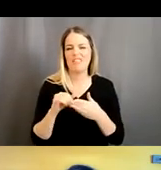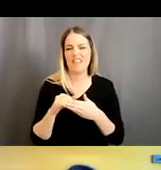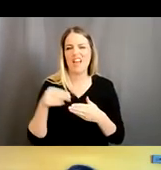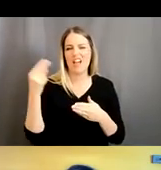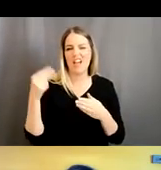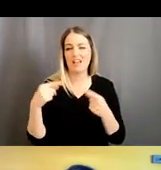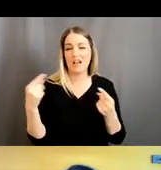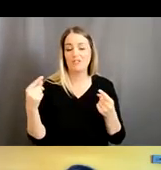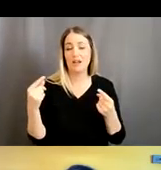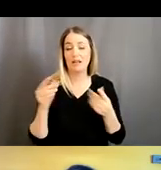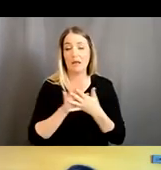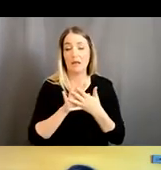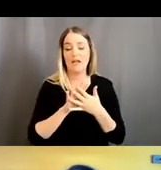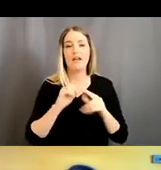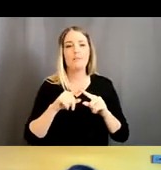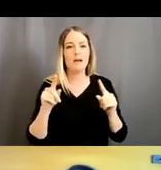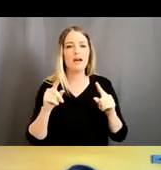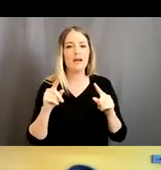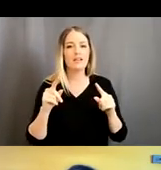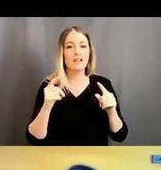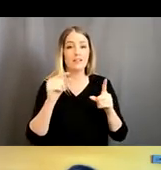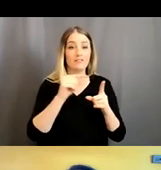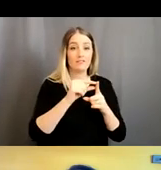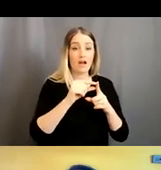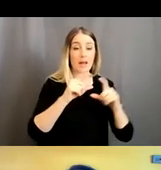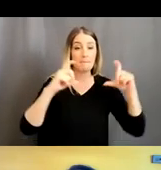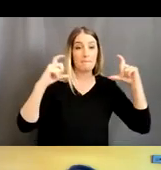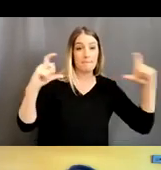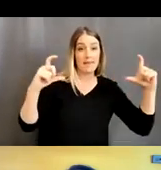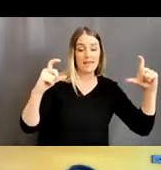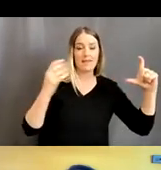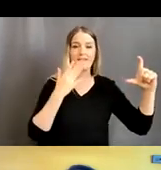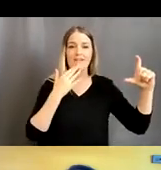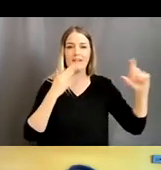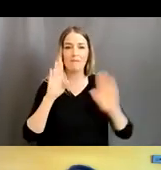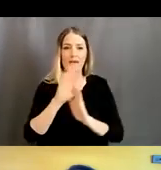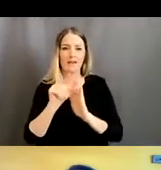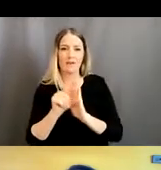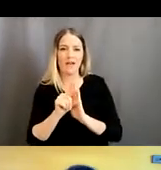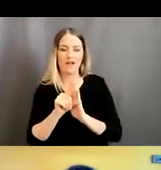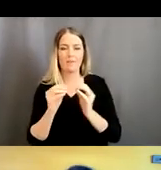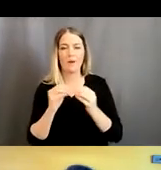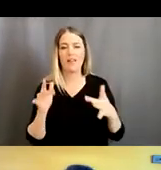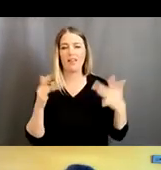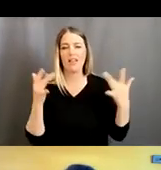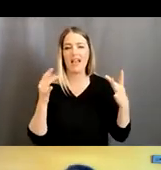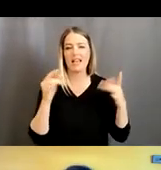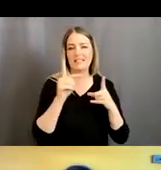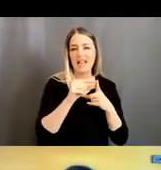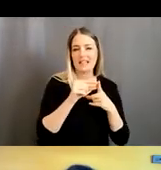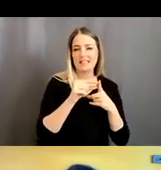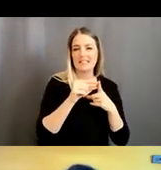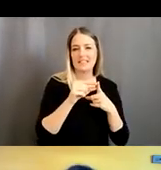but making the font bigger when you have a colored background with a whiter or lighter text. I find that